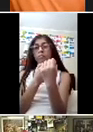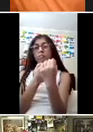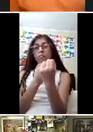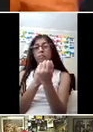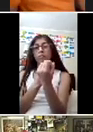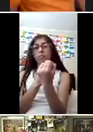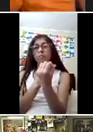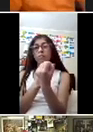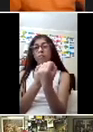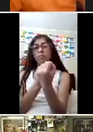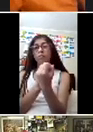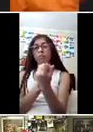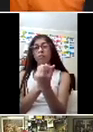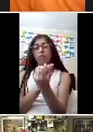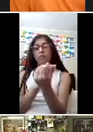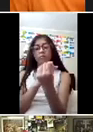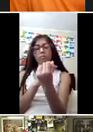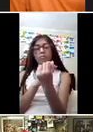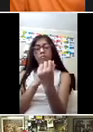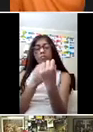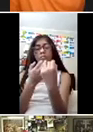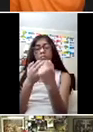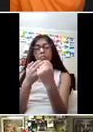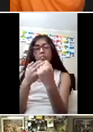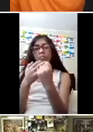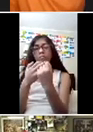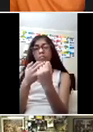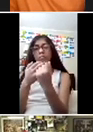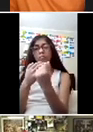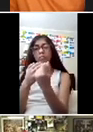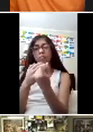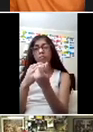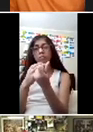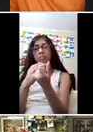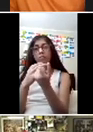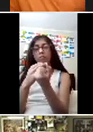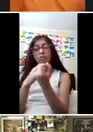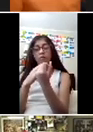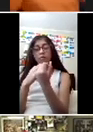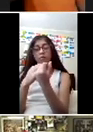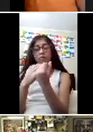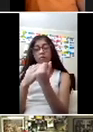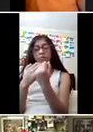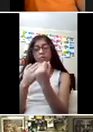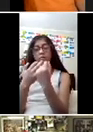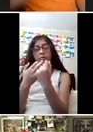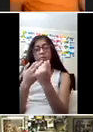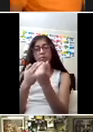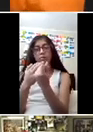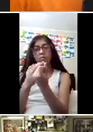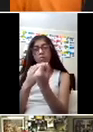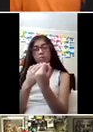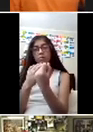Yeah. Unless it's a tree planted by the rivers of water. Yeah. Living water. Living water. Yeah.